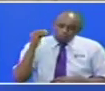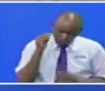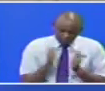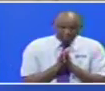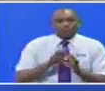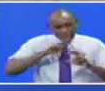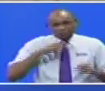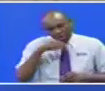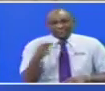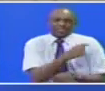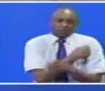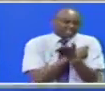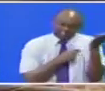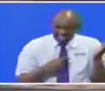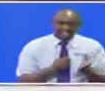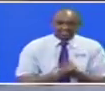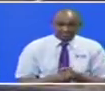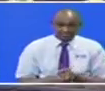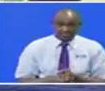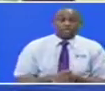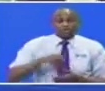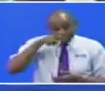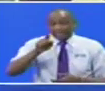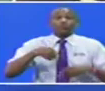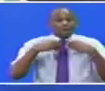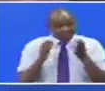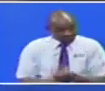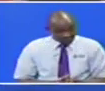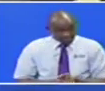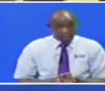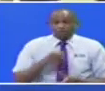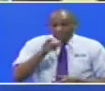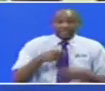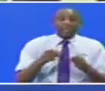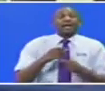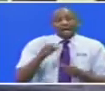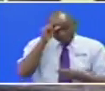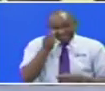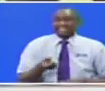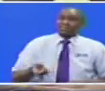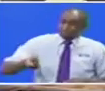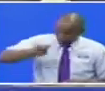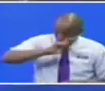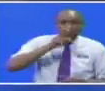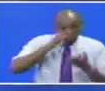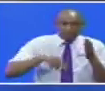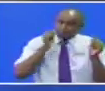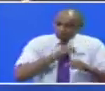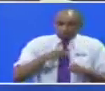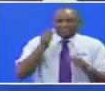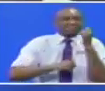na tutatafuta madaktari wengine. Wewe umepewa nyongeza ile serikali inaweza kulipa.